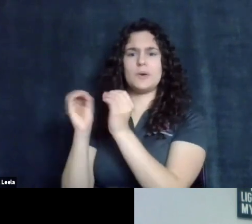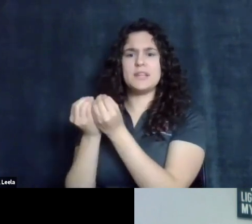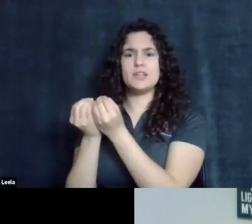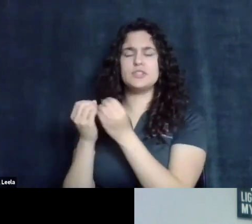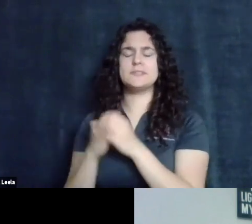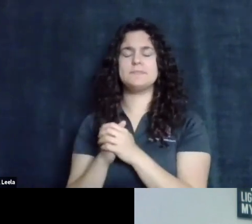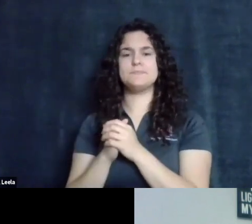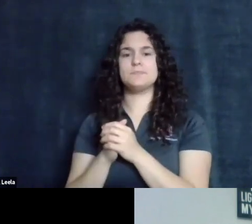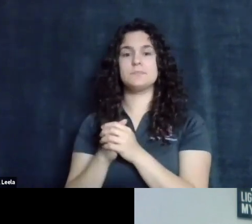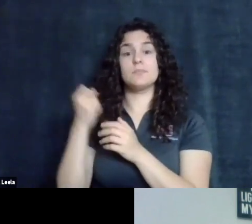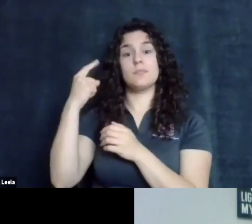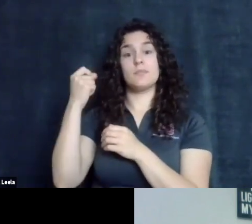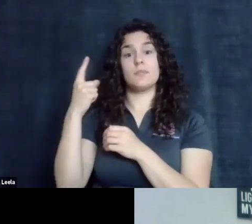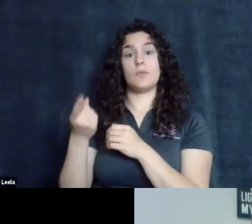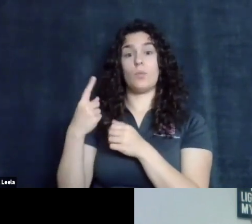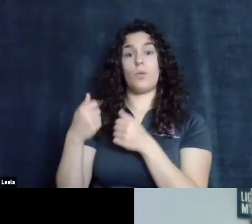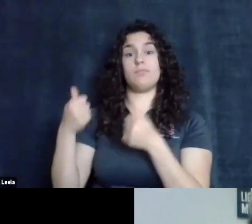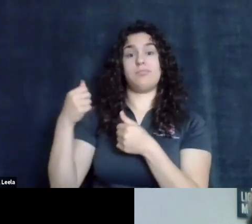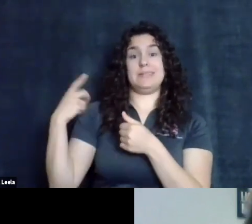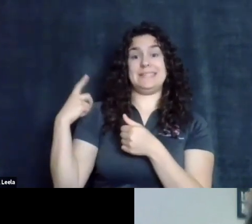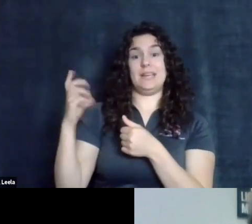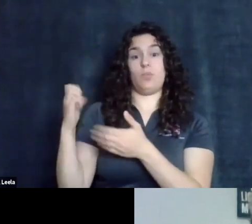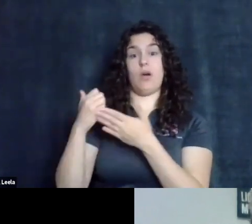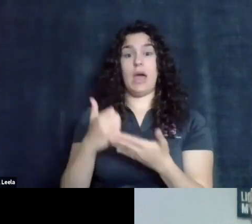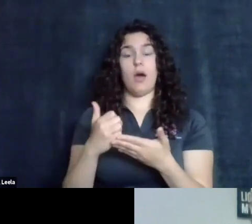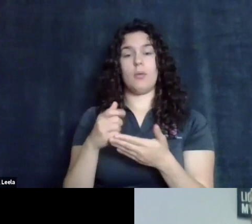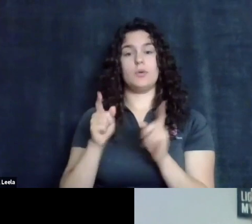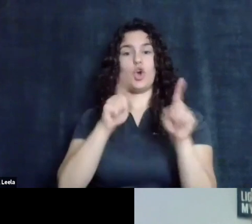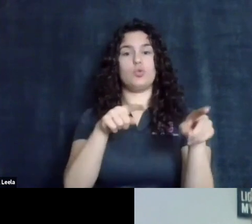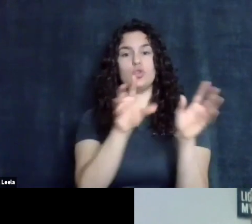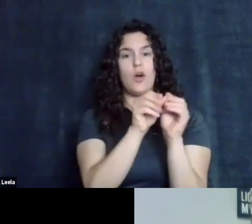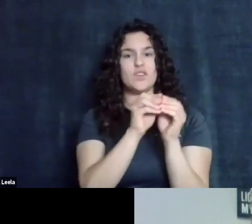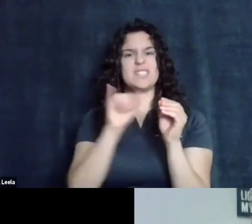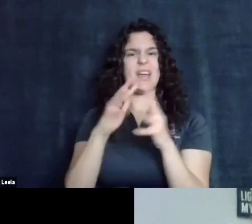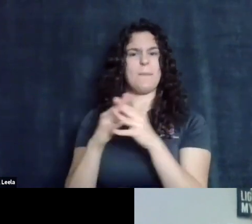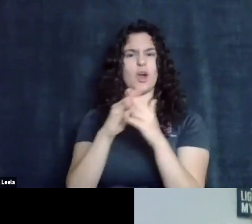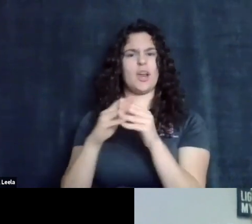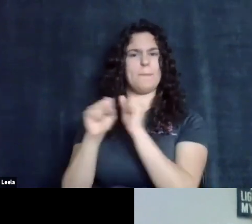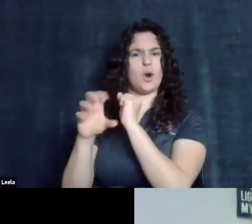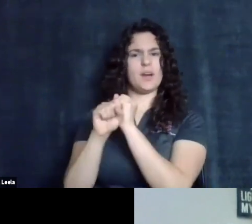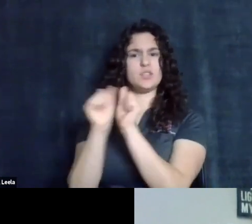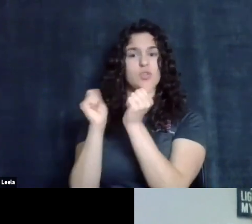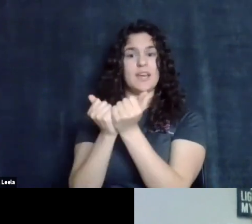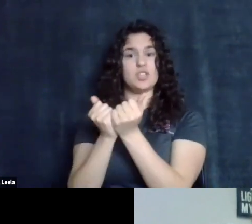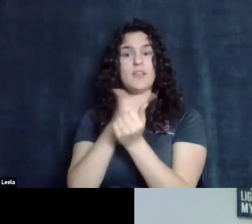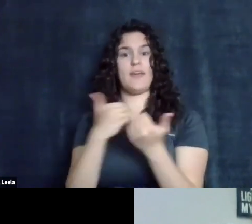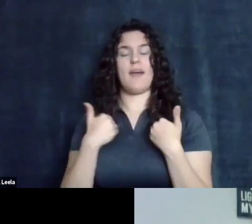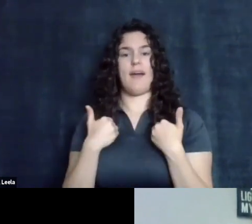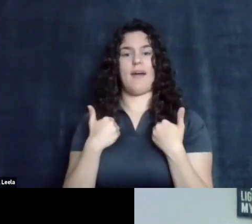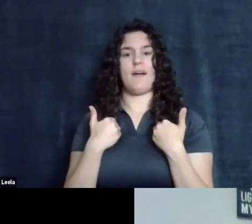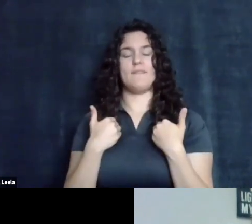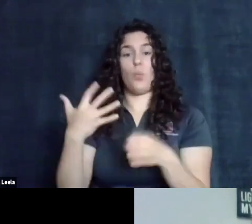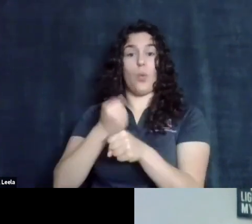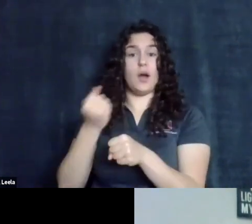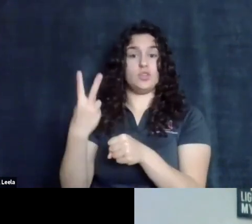by a dean to go to conferences, and the American Marketing Association has won prizes 2 years in a row in